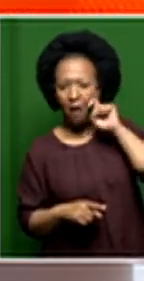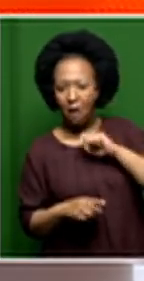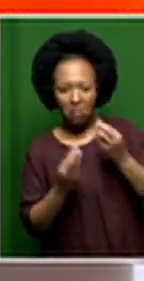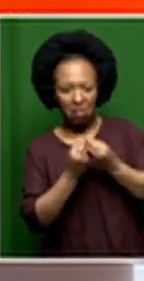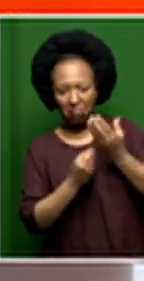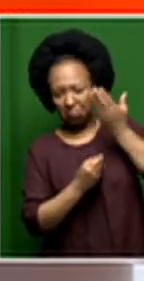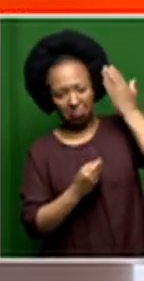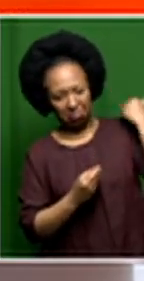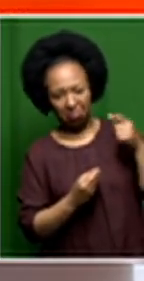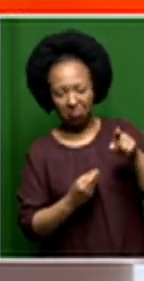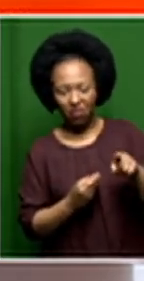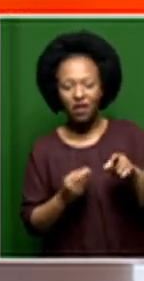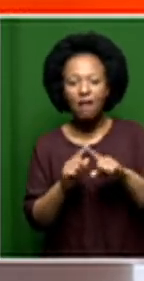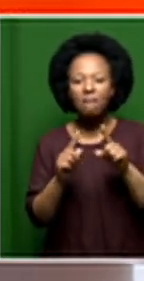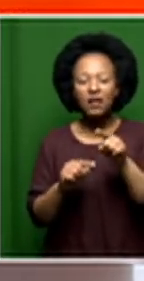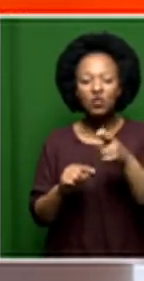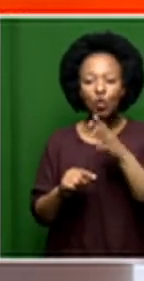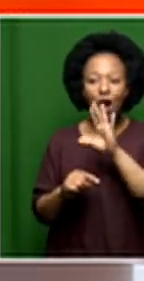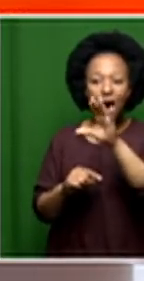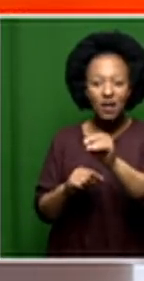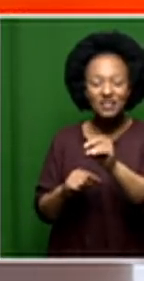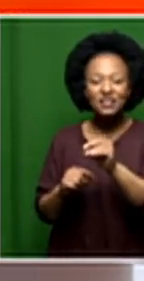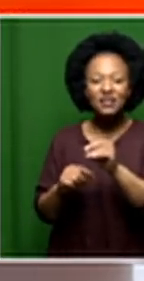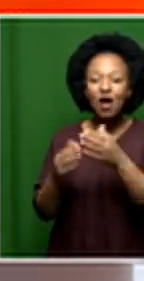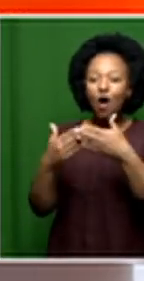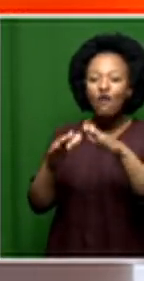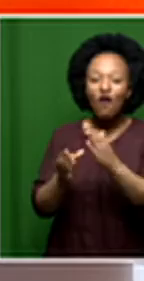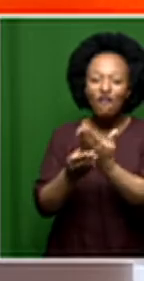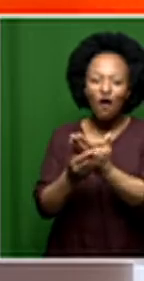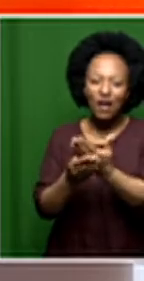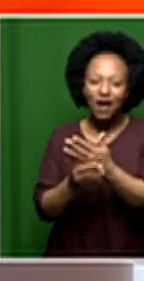of the past until you ask them to create a folder on a PC.